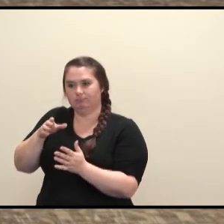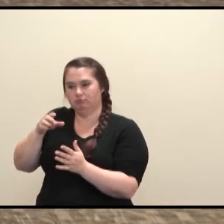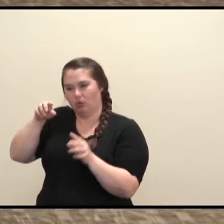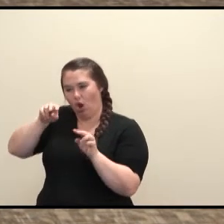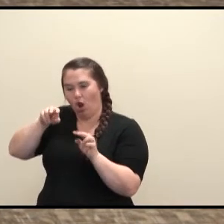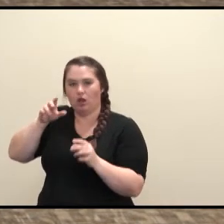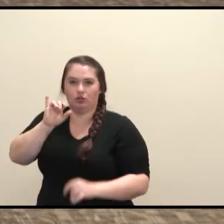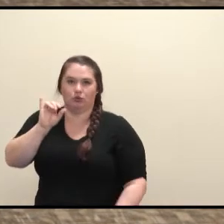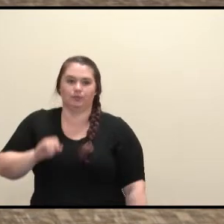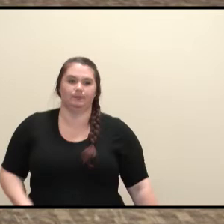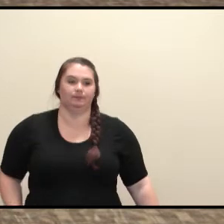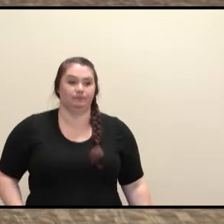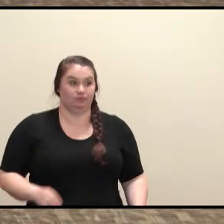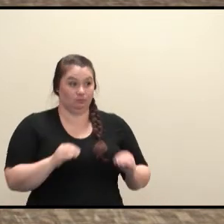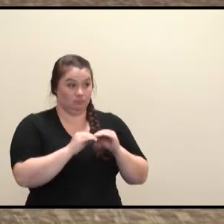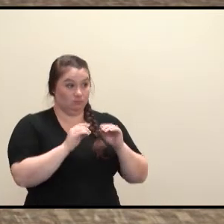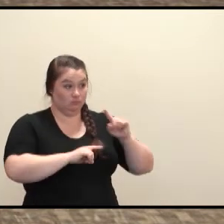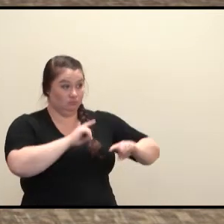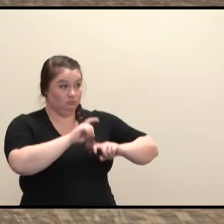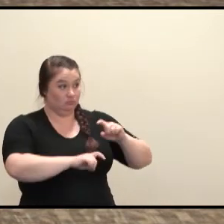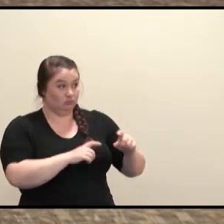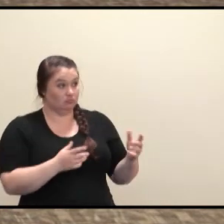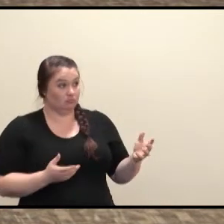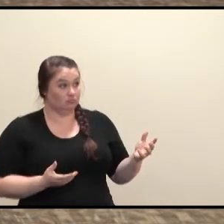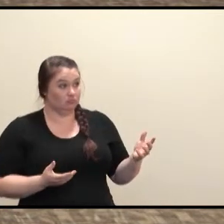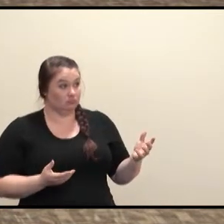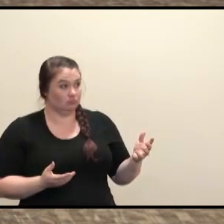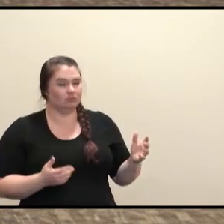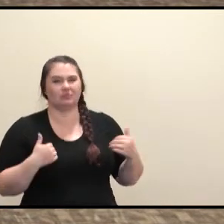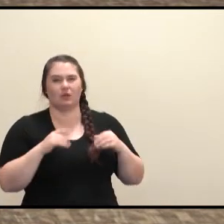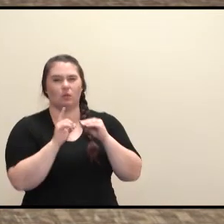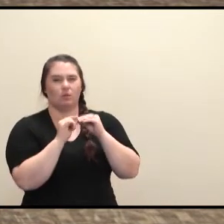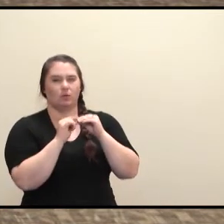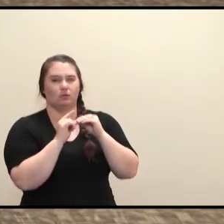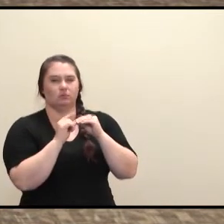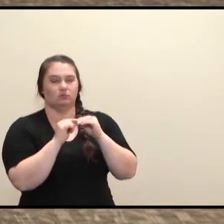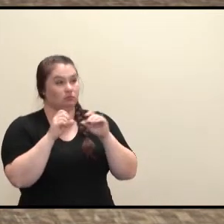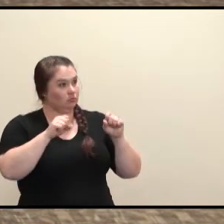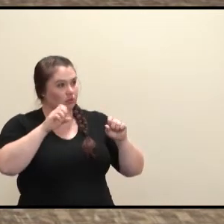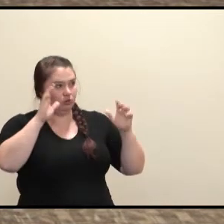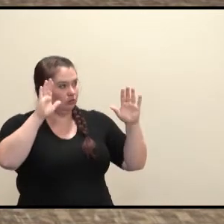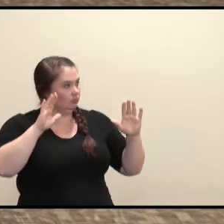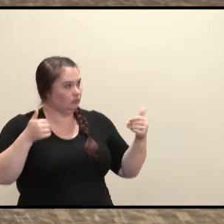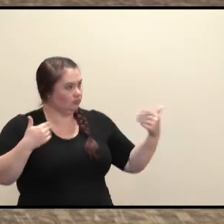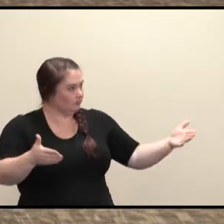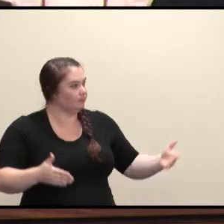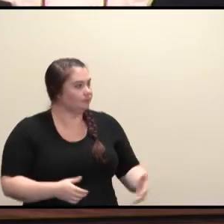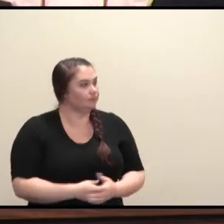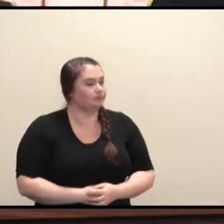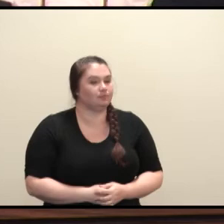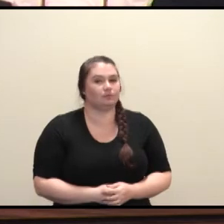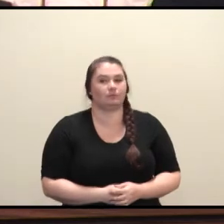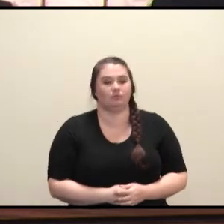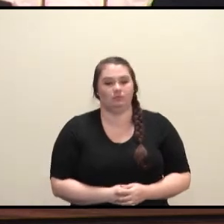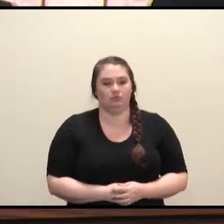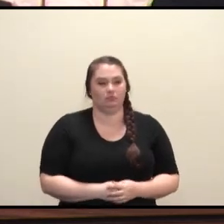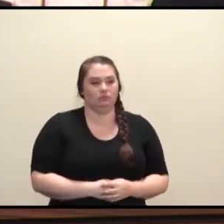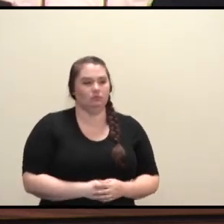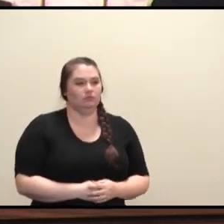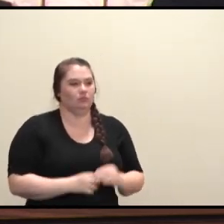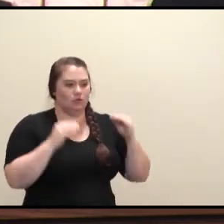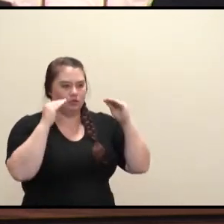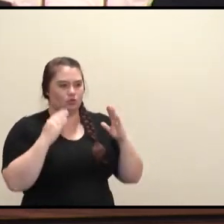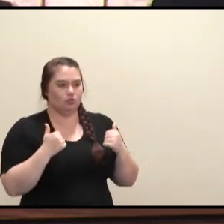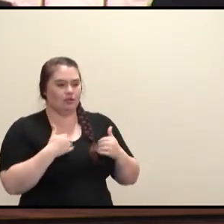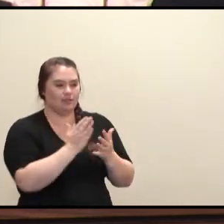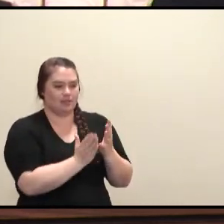Are there any other questions? Okay, Mrs. Yeah, I have one more. Okay, great. Yeah, no, Mr. Ochoa. So do we, with teachers, there's a scale there. Do we